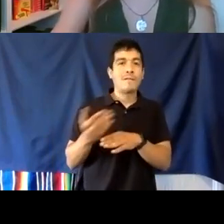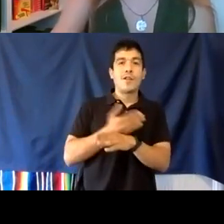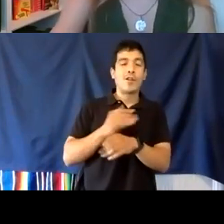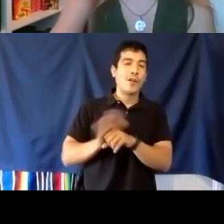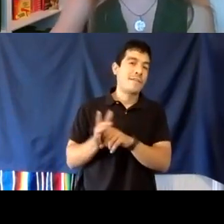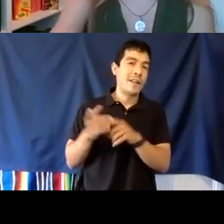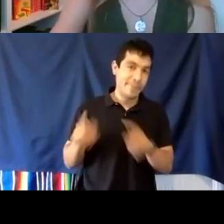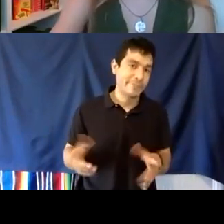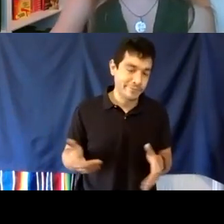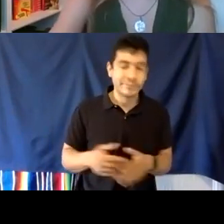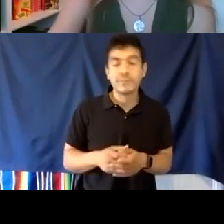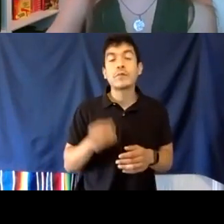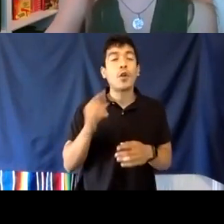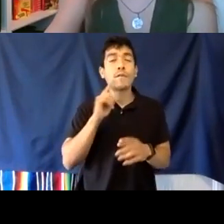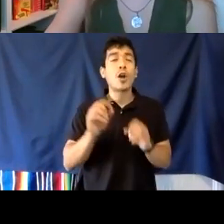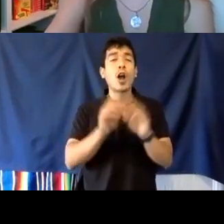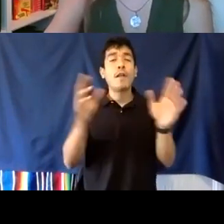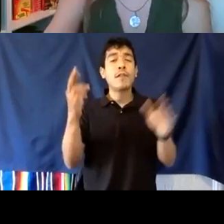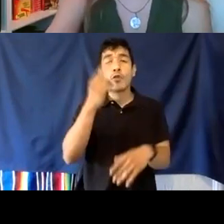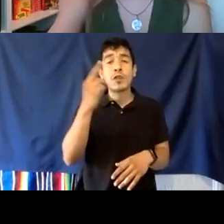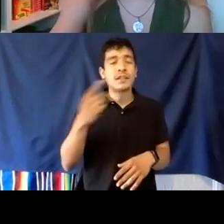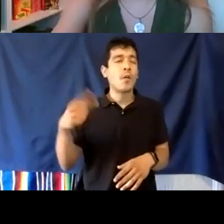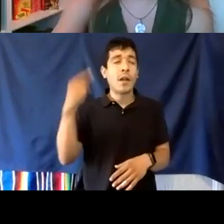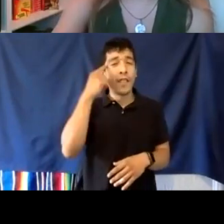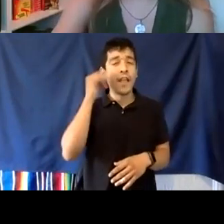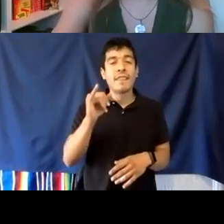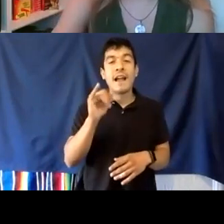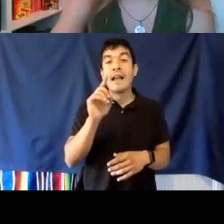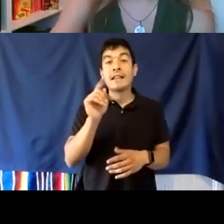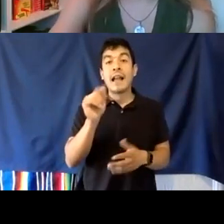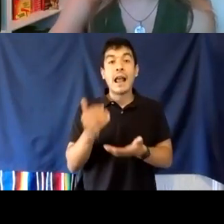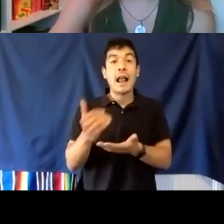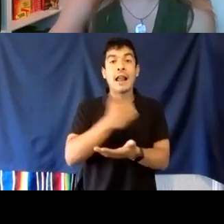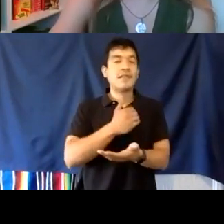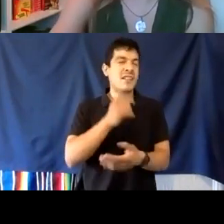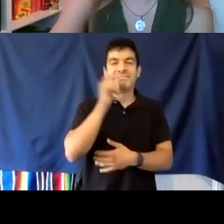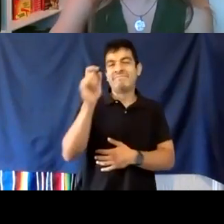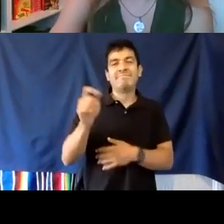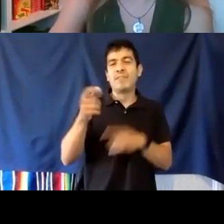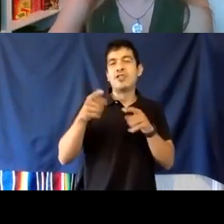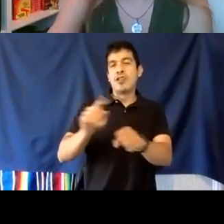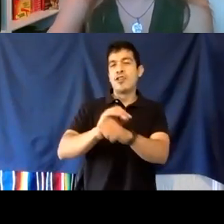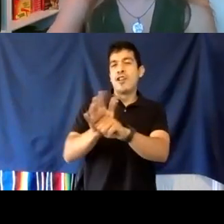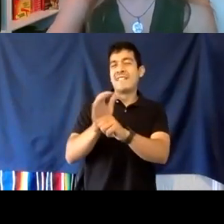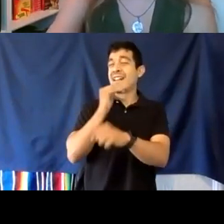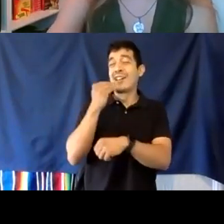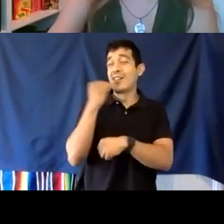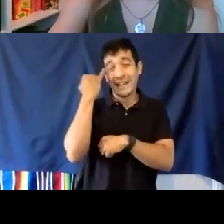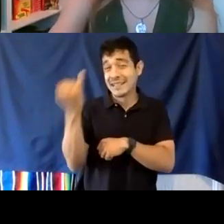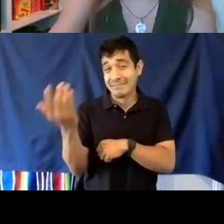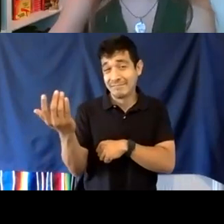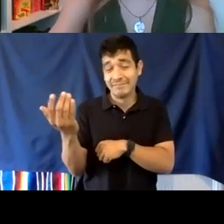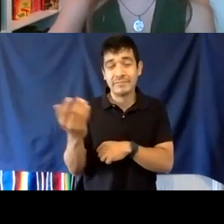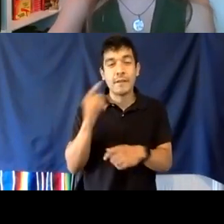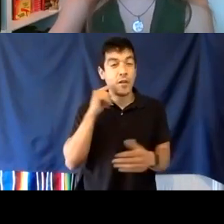very obvious reasons, we thought that data collection in the midst of a pandemic was not a good idea for